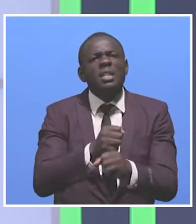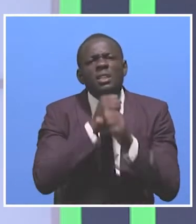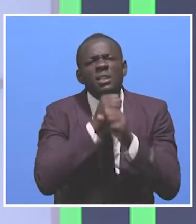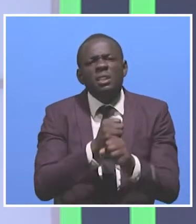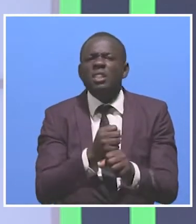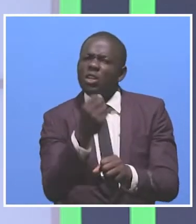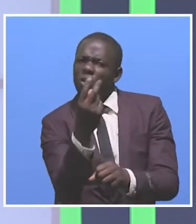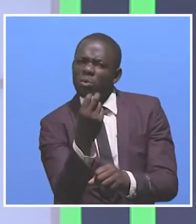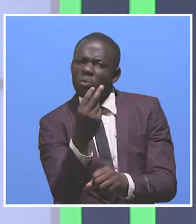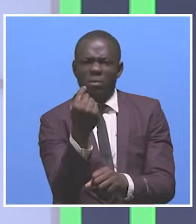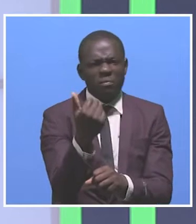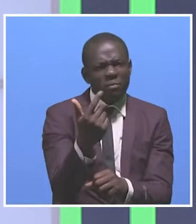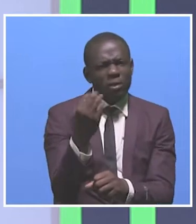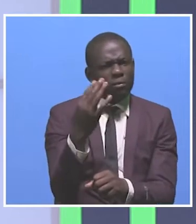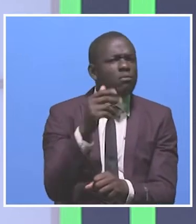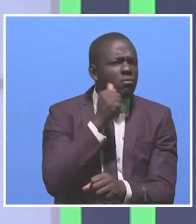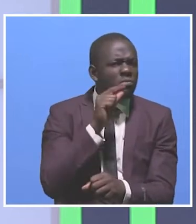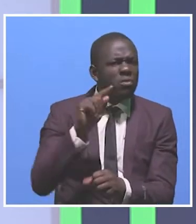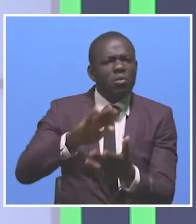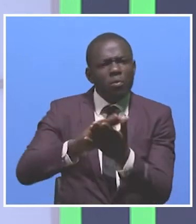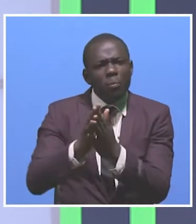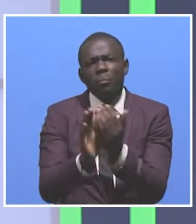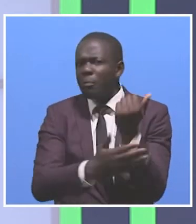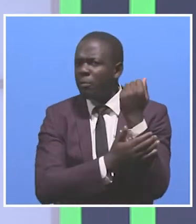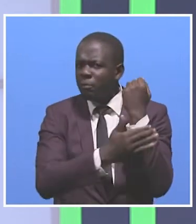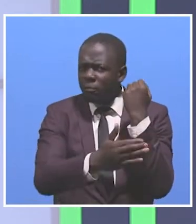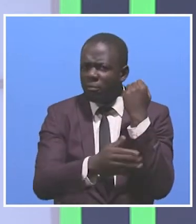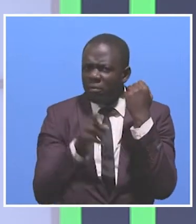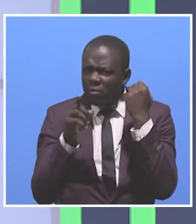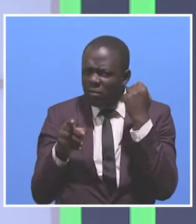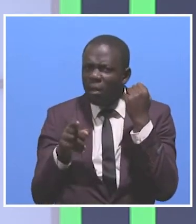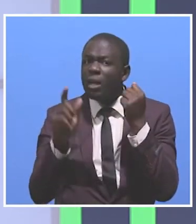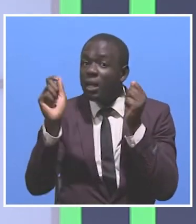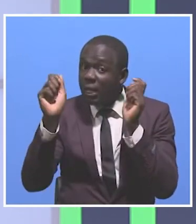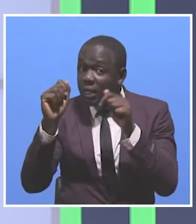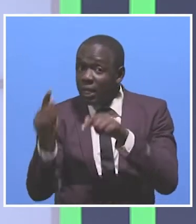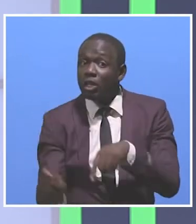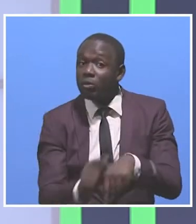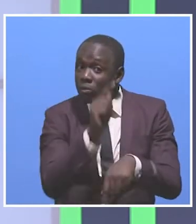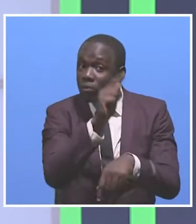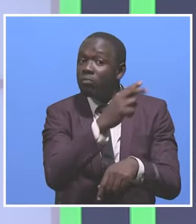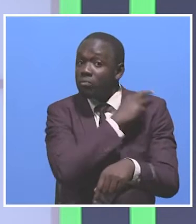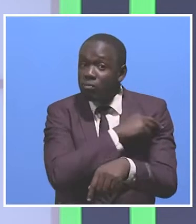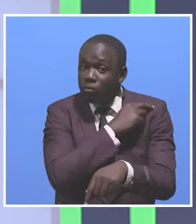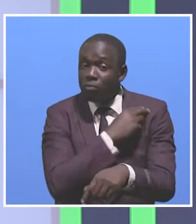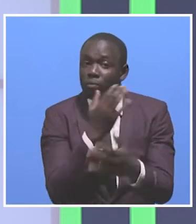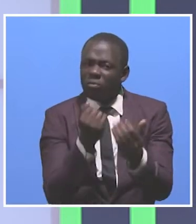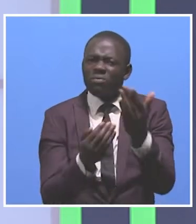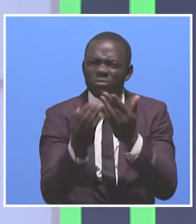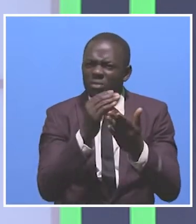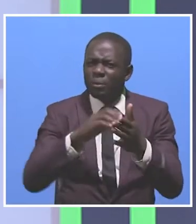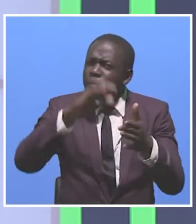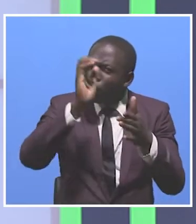13, 14-year-old girl falls pregnant, that they can also come to procure a service of